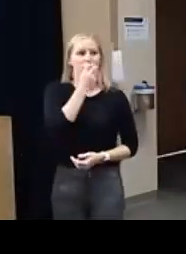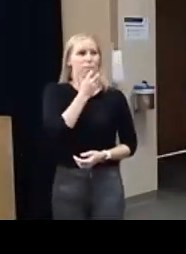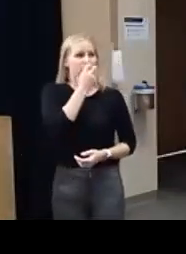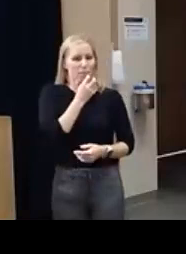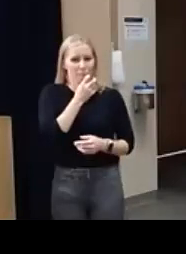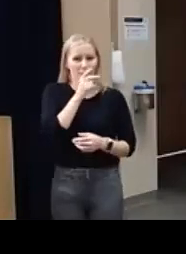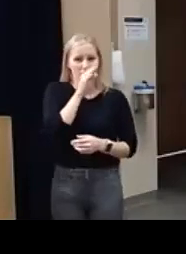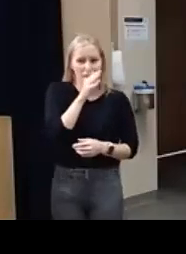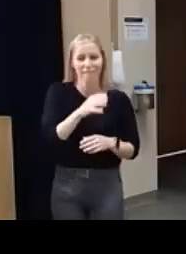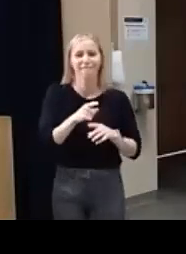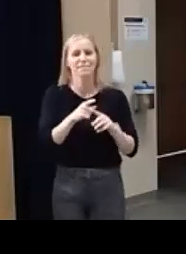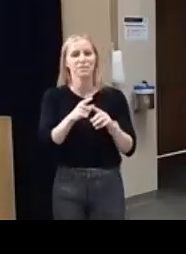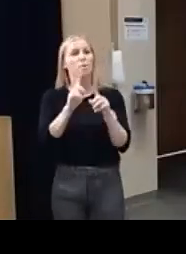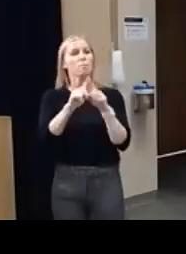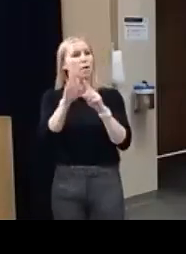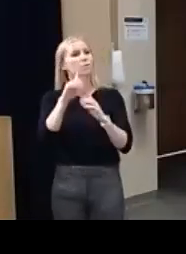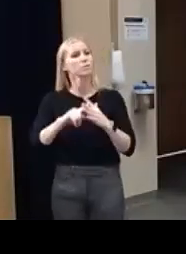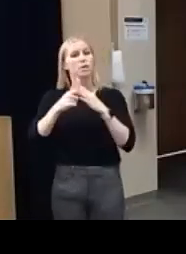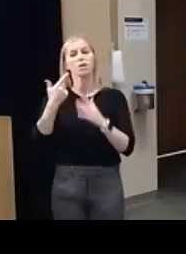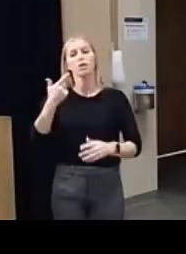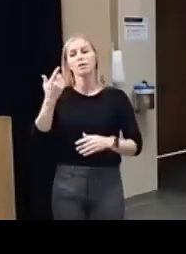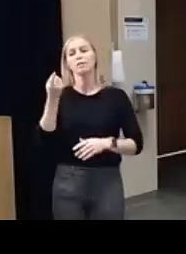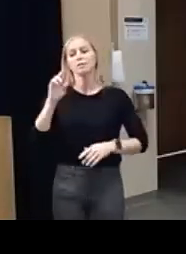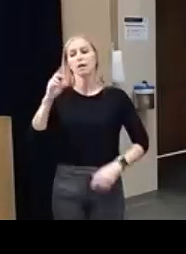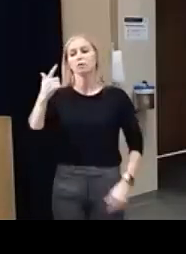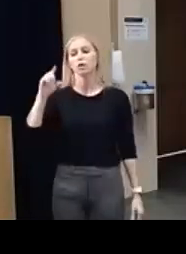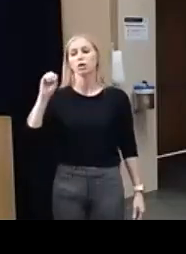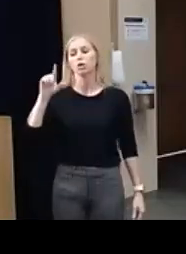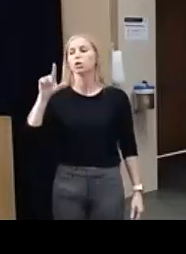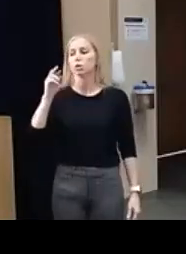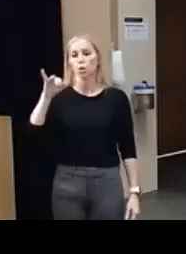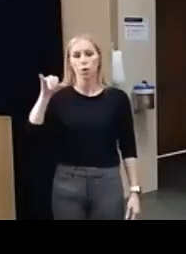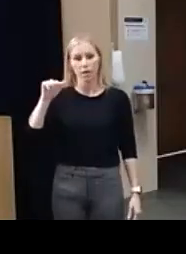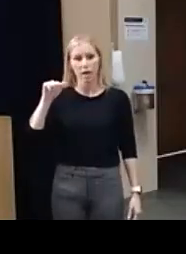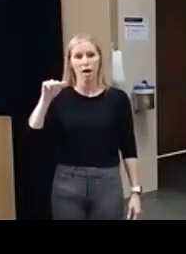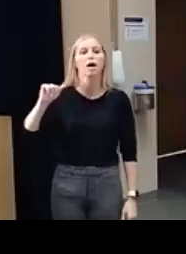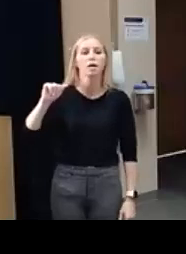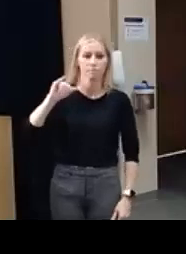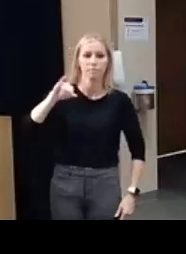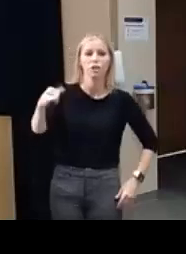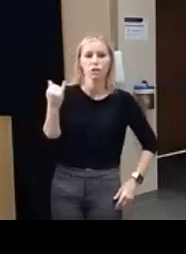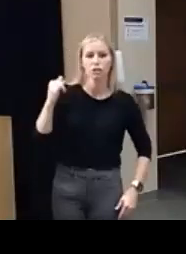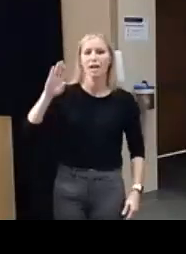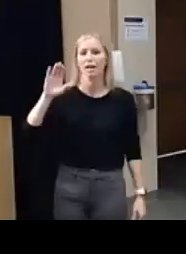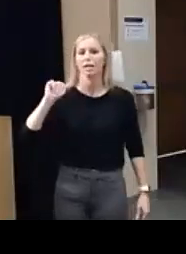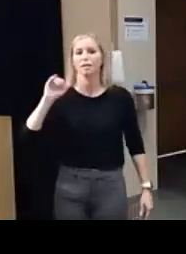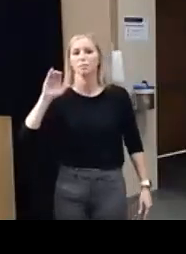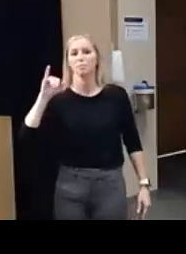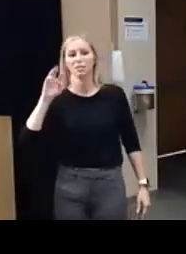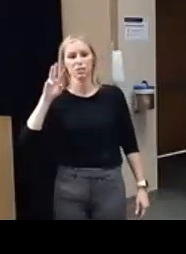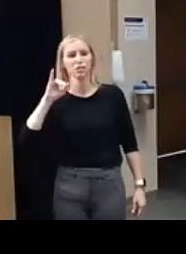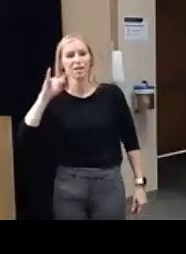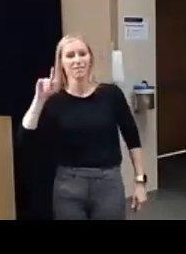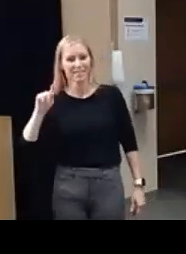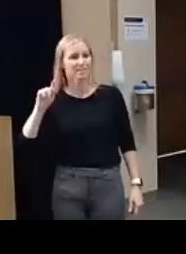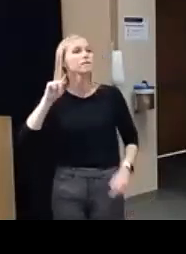But we're going to start out with Dr. Gloria J. Baciewicz. Dr. Baciewicz is professor of clinical psychiatry.